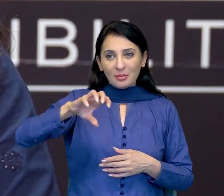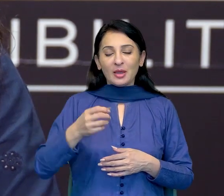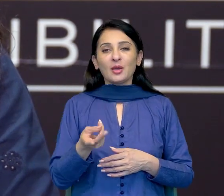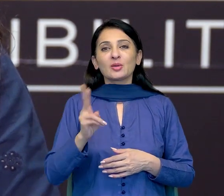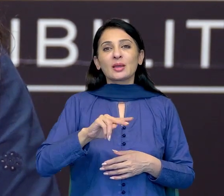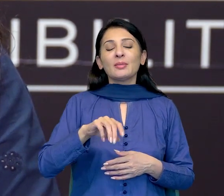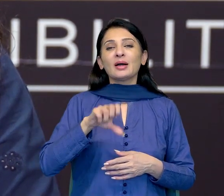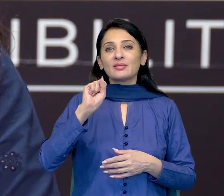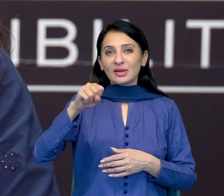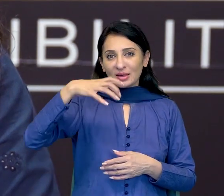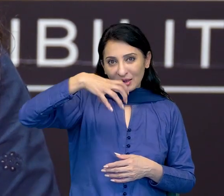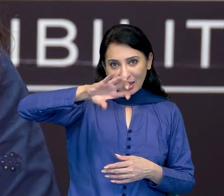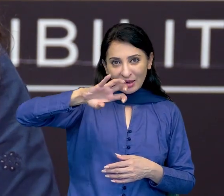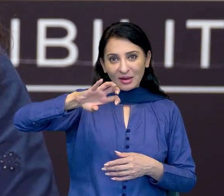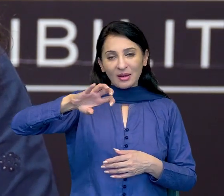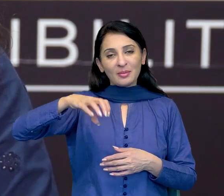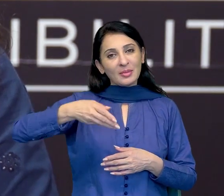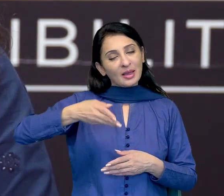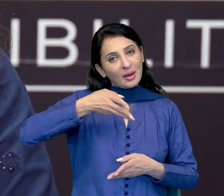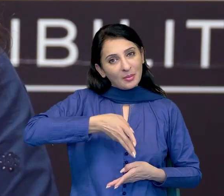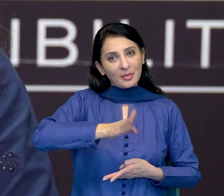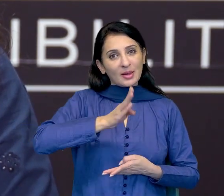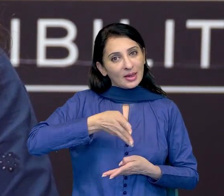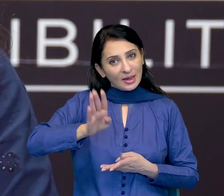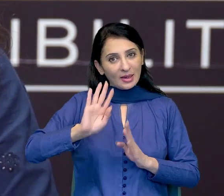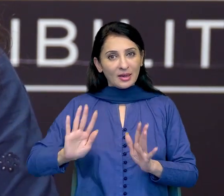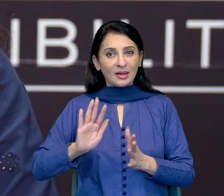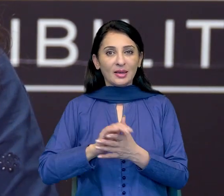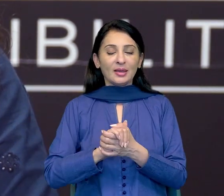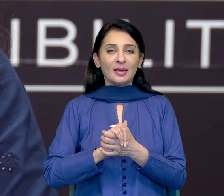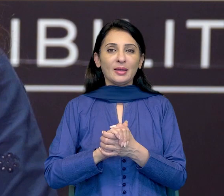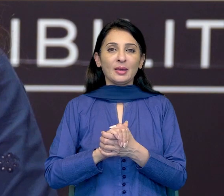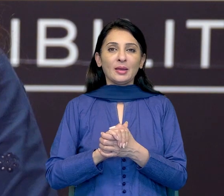So, and during all this time,